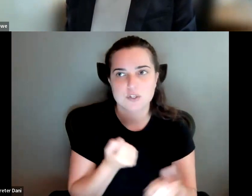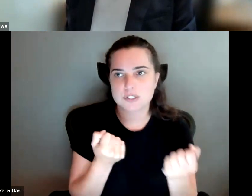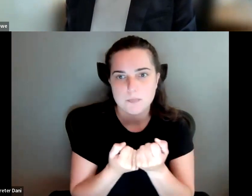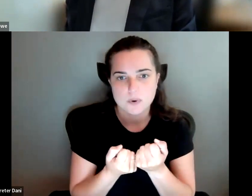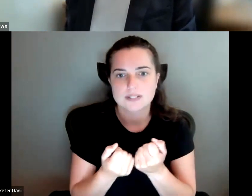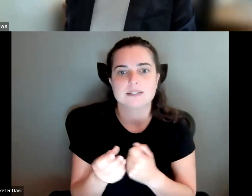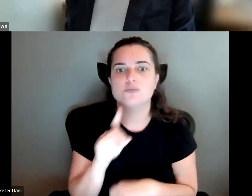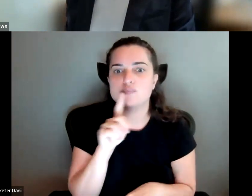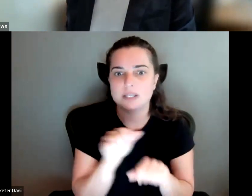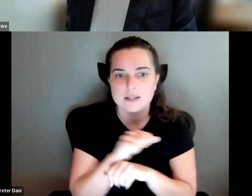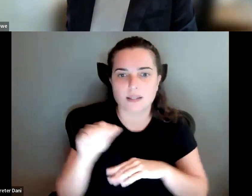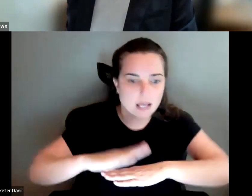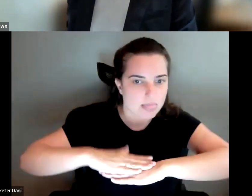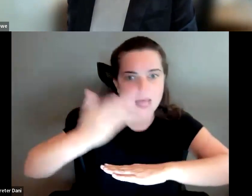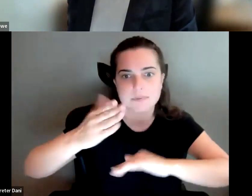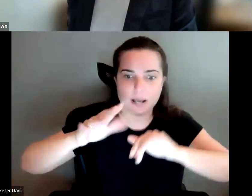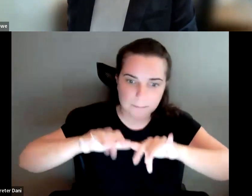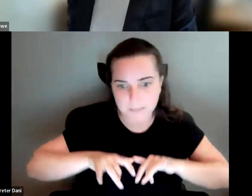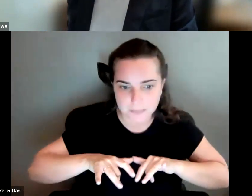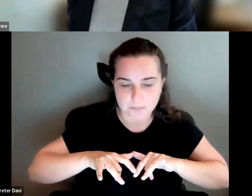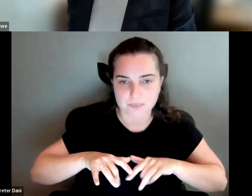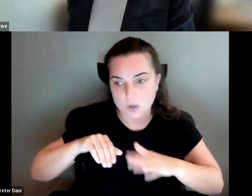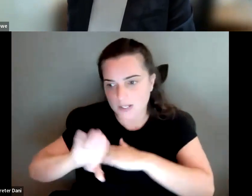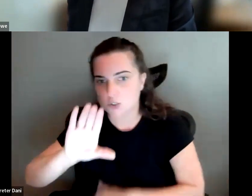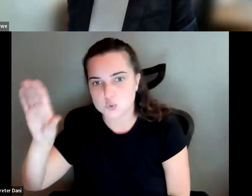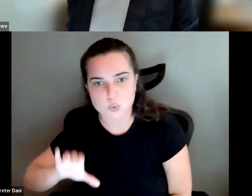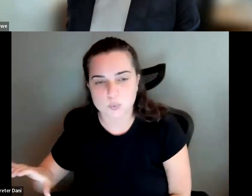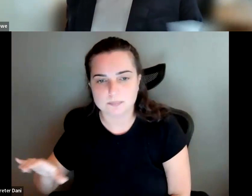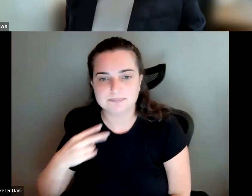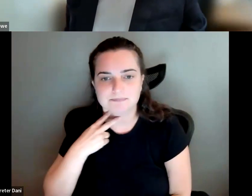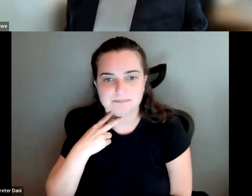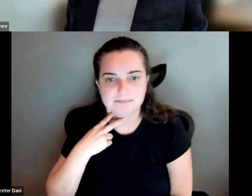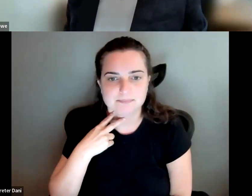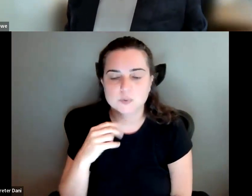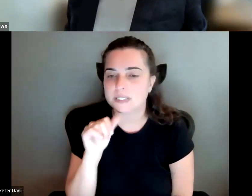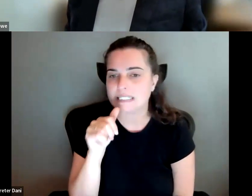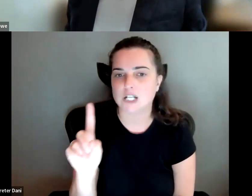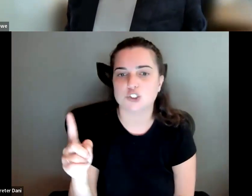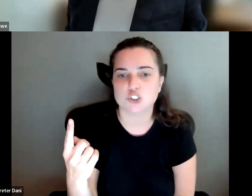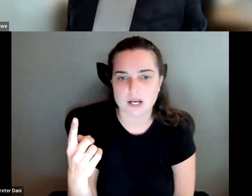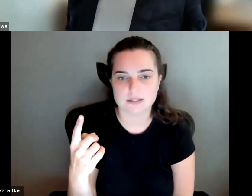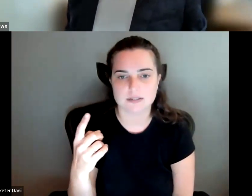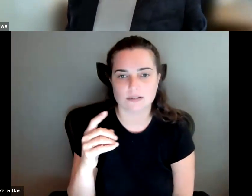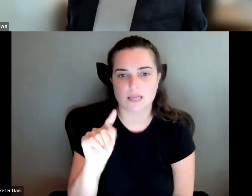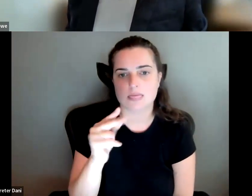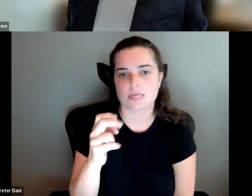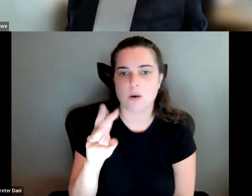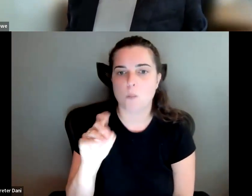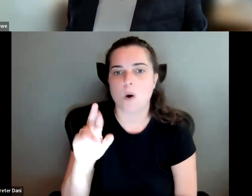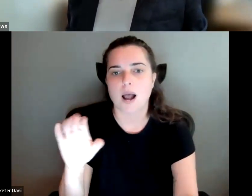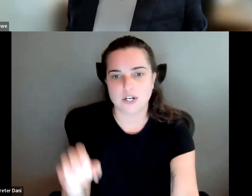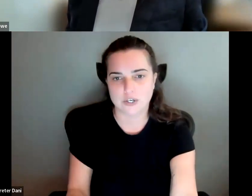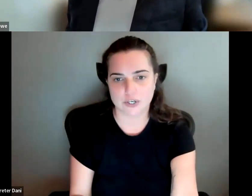their laptop, to get on their Zoom link. And so it's not just like the wire, it's